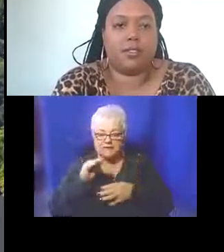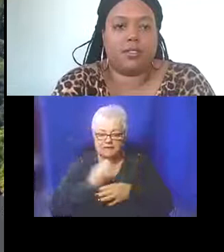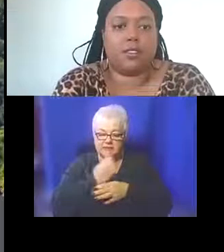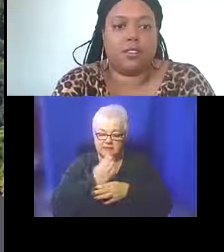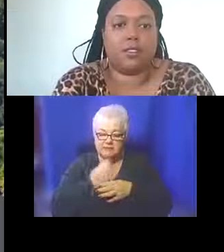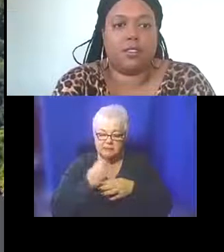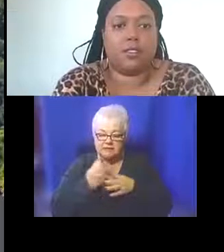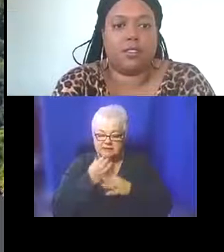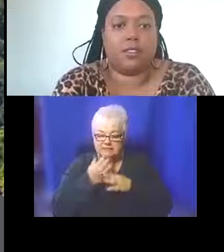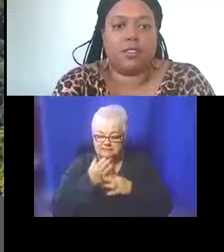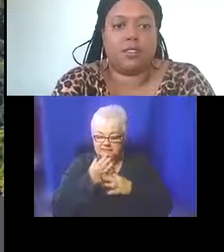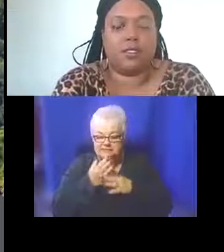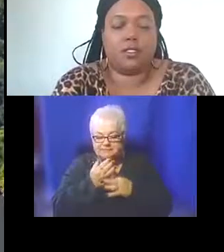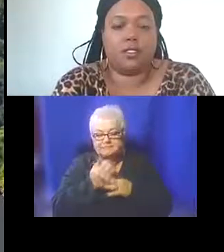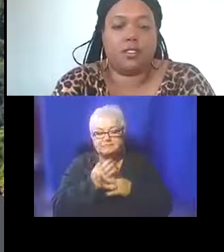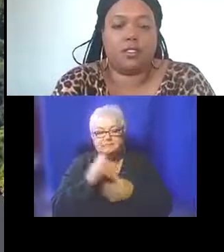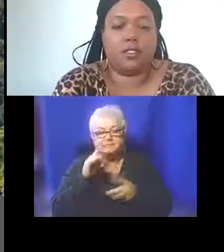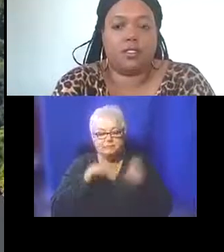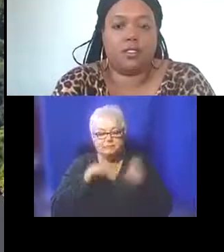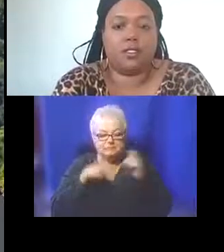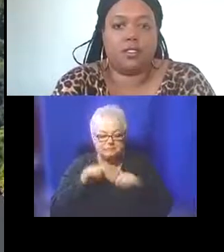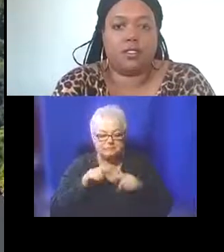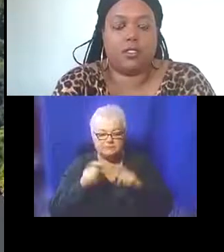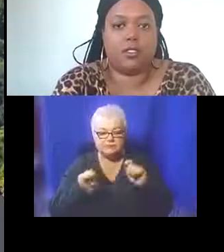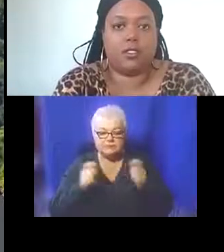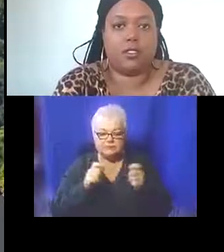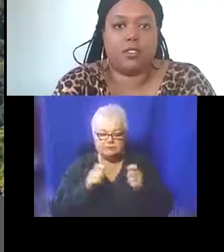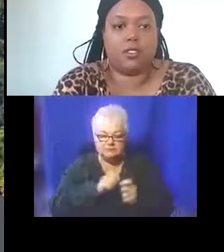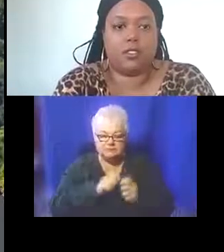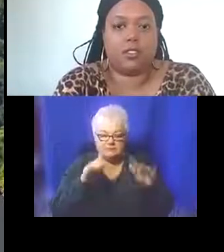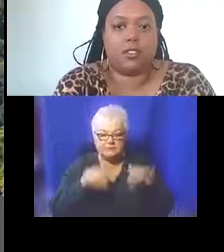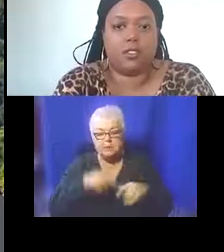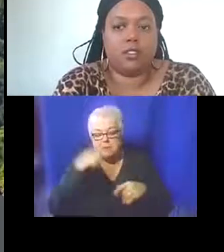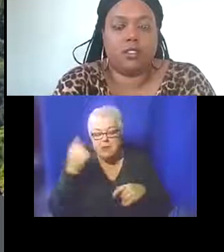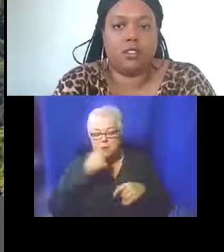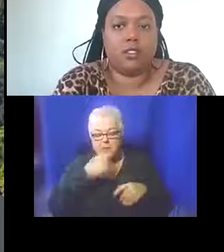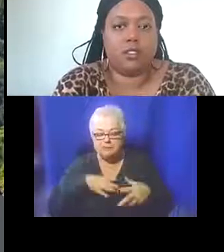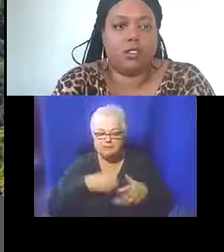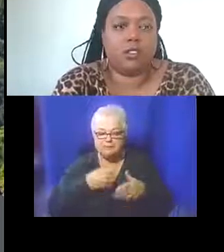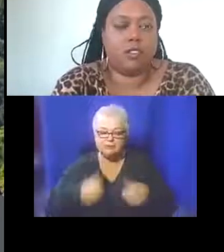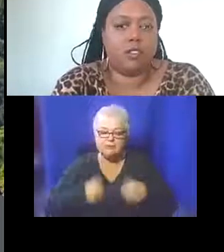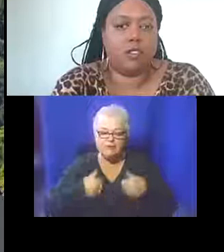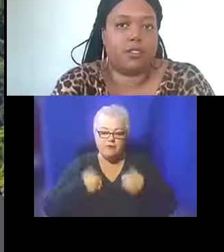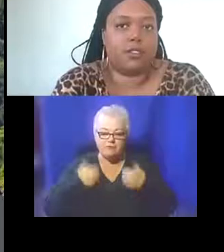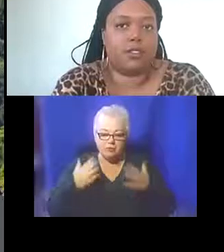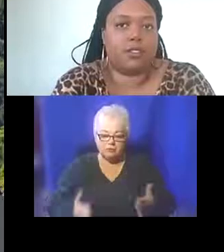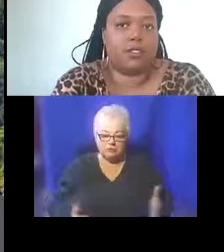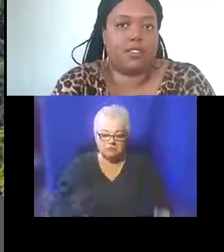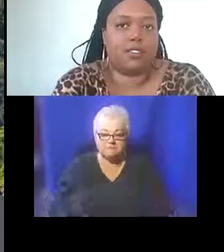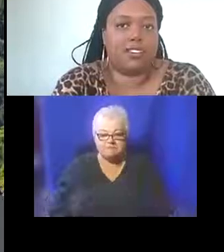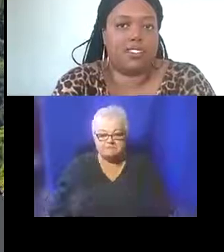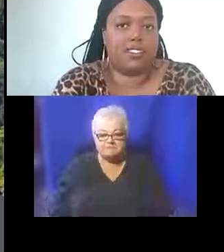Trauma Reactions as a Means to Reframe Narratives about Black Women Survivors.